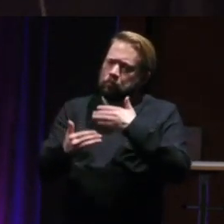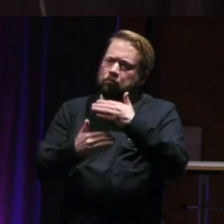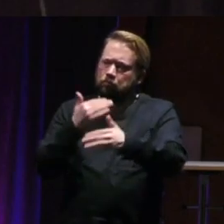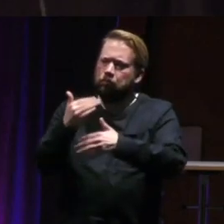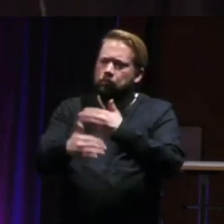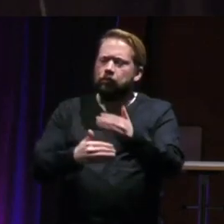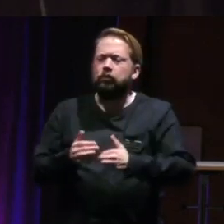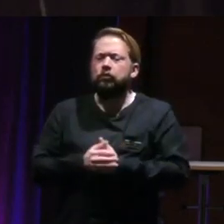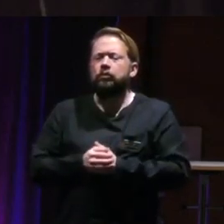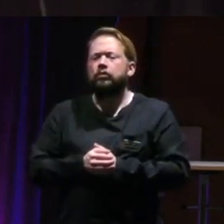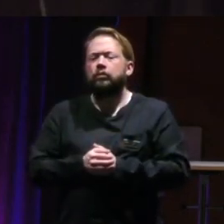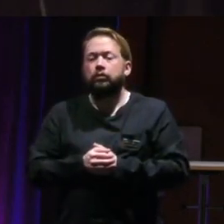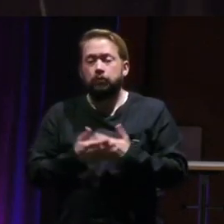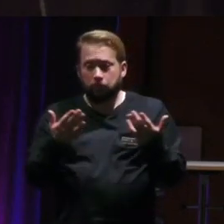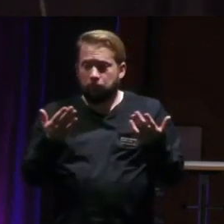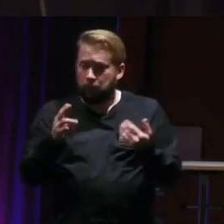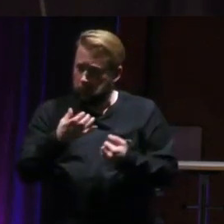And it's really cool.